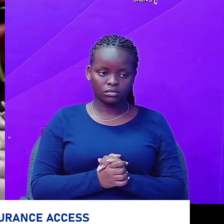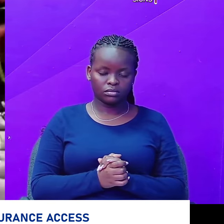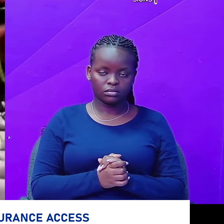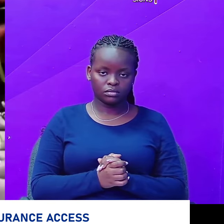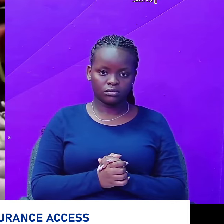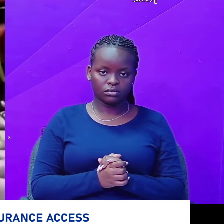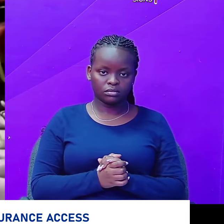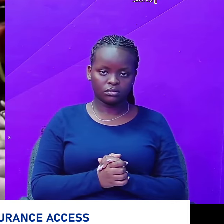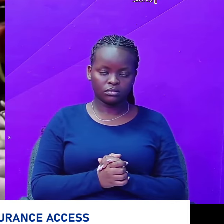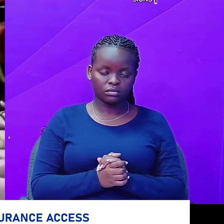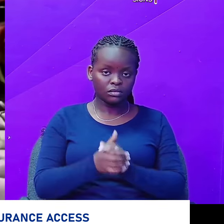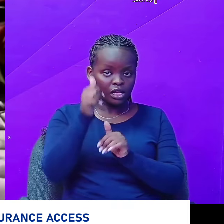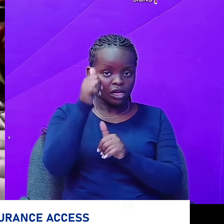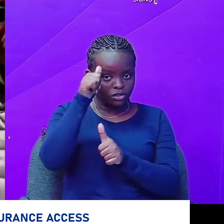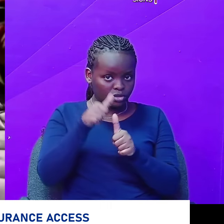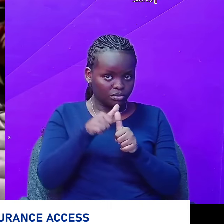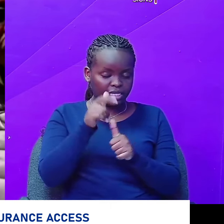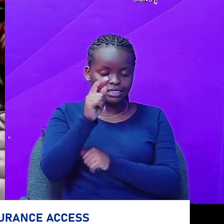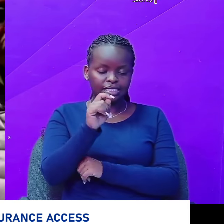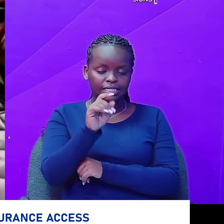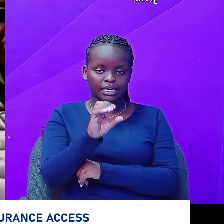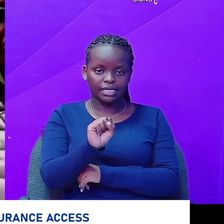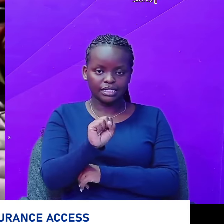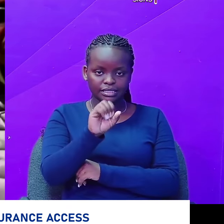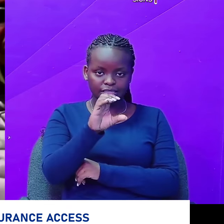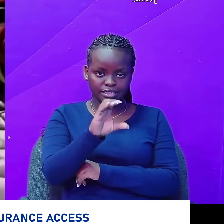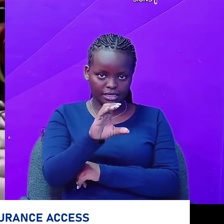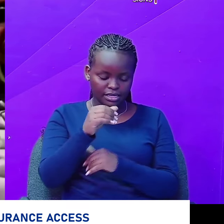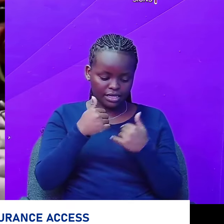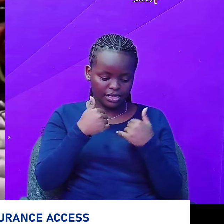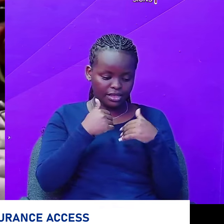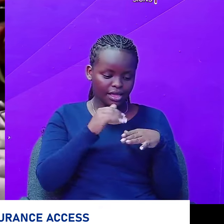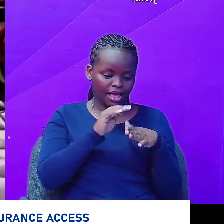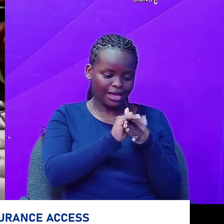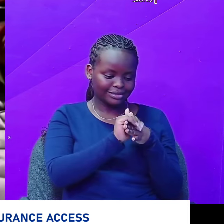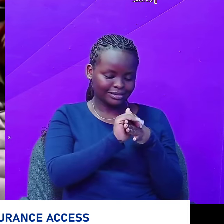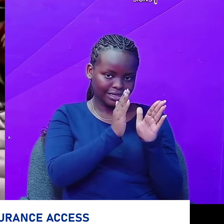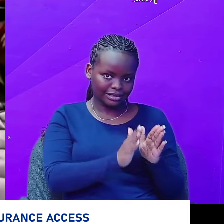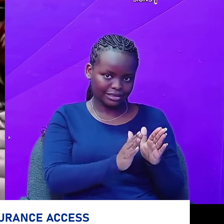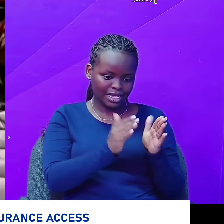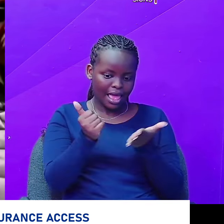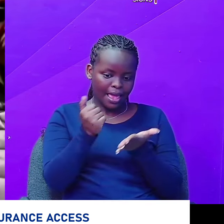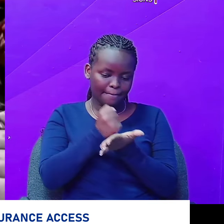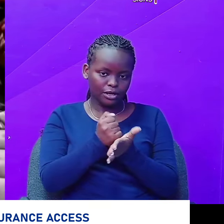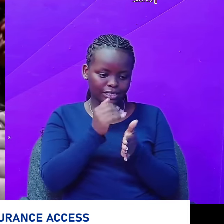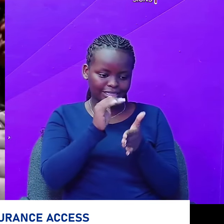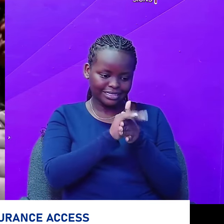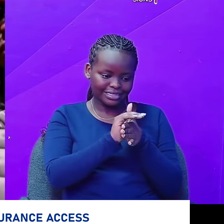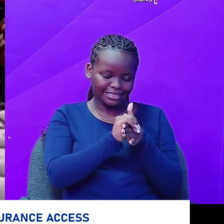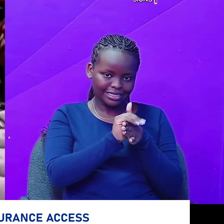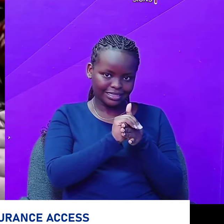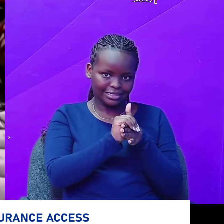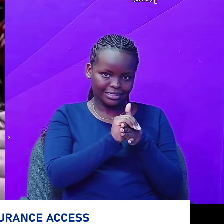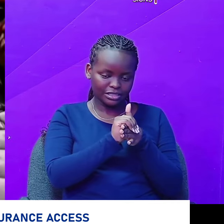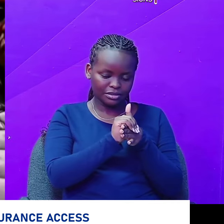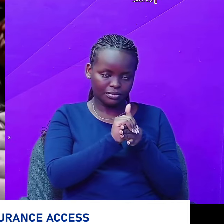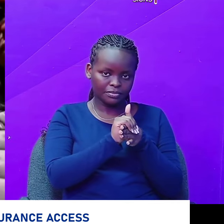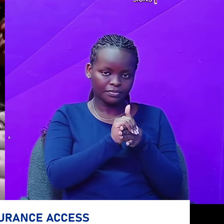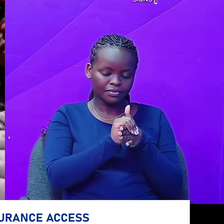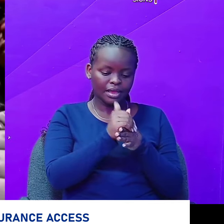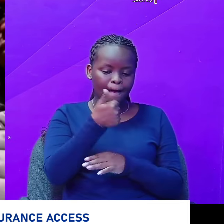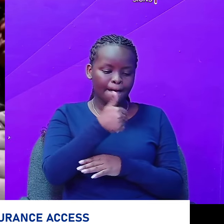To remind Teacher Service Commission that there are interns who are employed on internship, the science teachers, that are yet